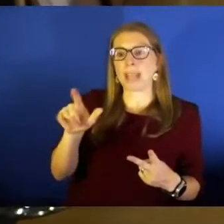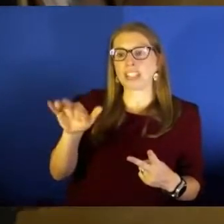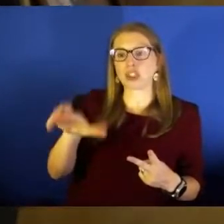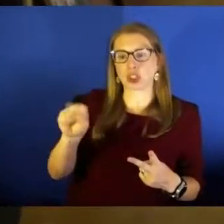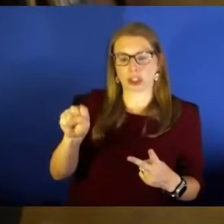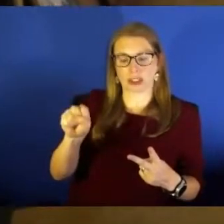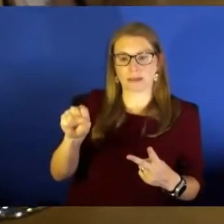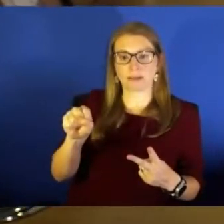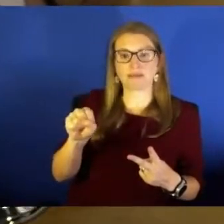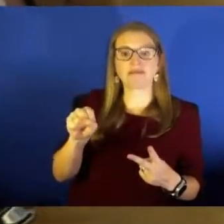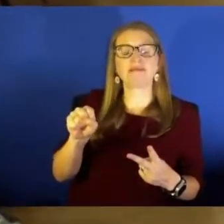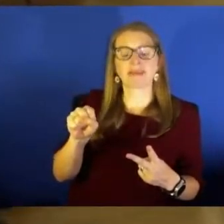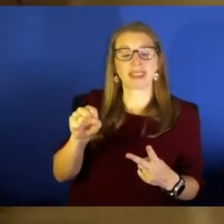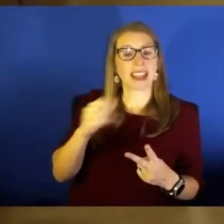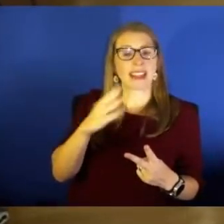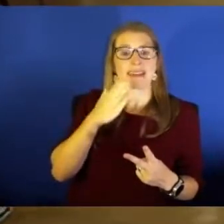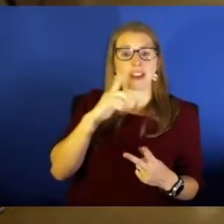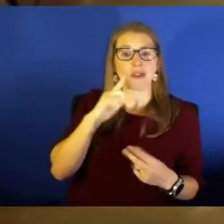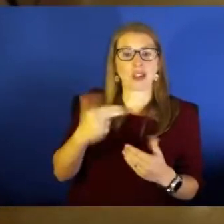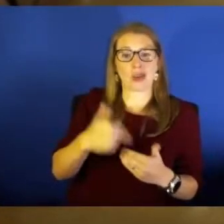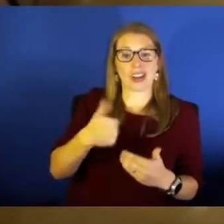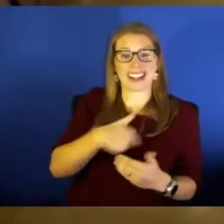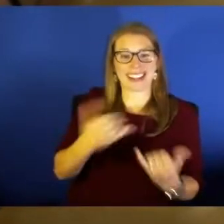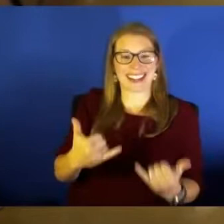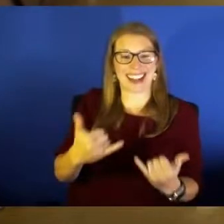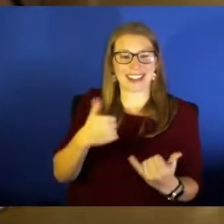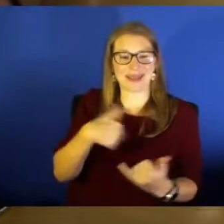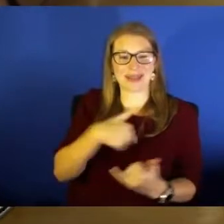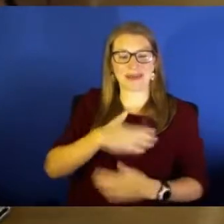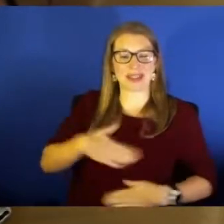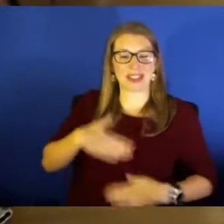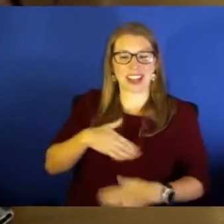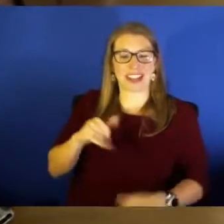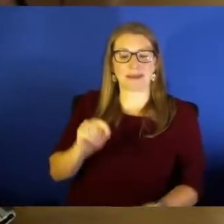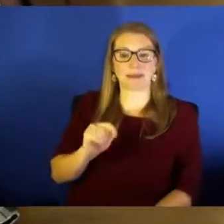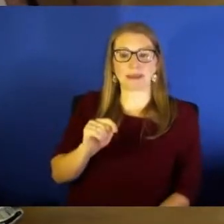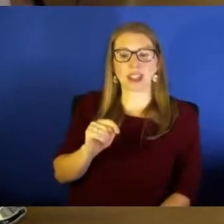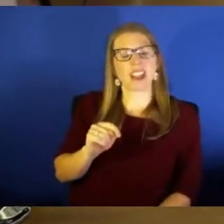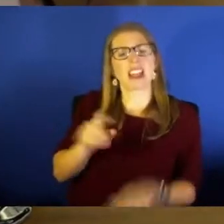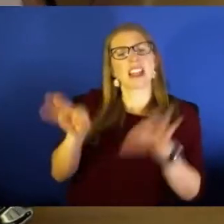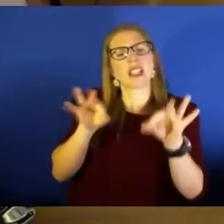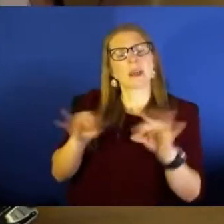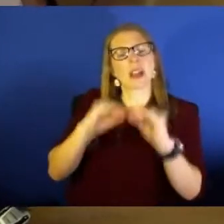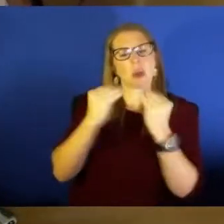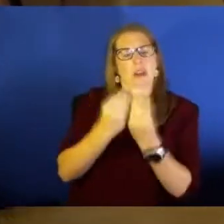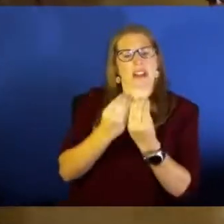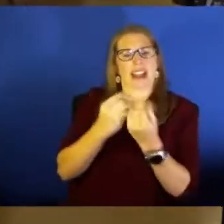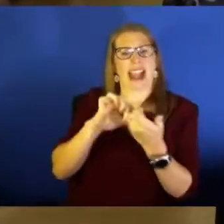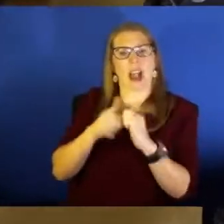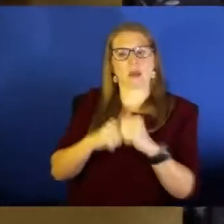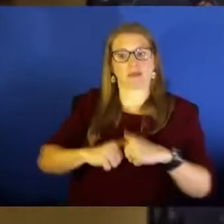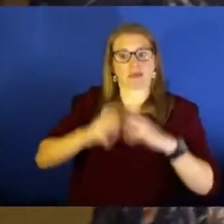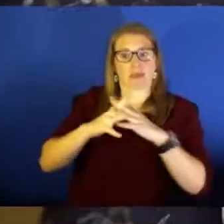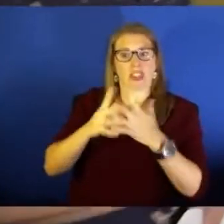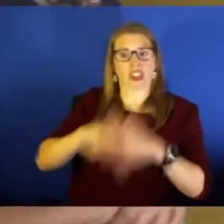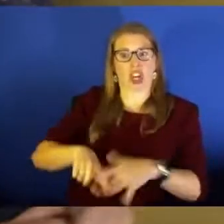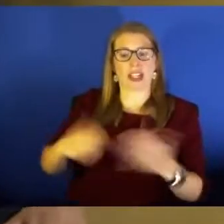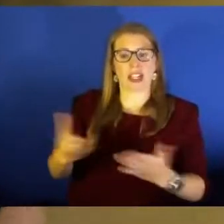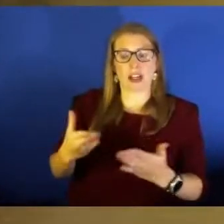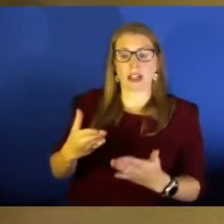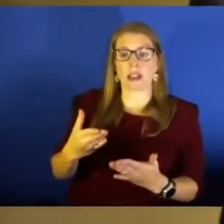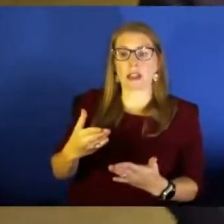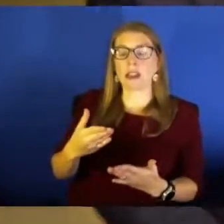today. We appreciate it. Thank you for having us. So tell us a little bit about the Battle Within and how it got started here in our area. Yeah, the Battle Within was